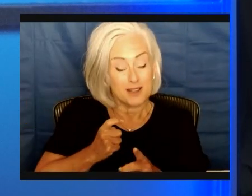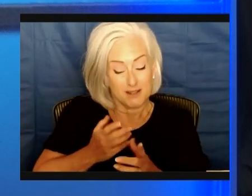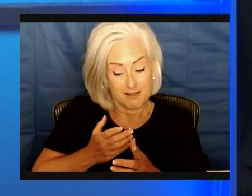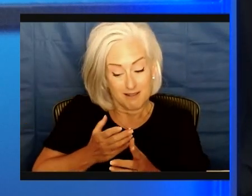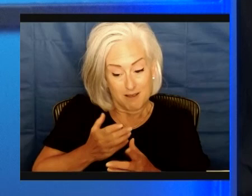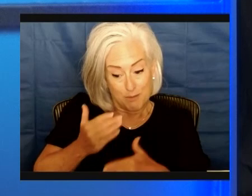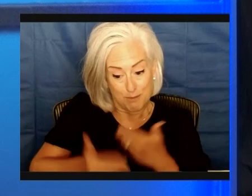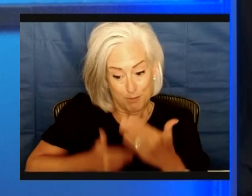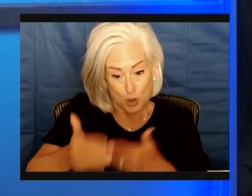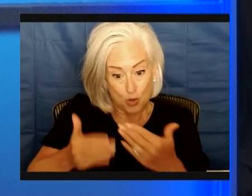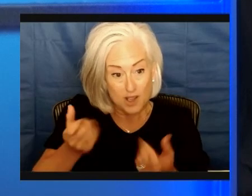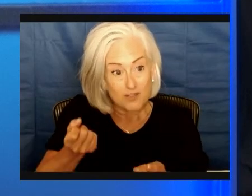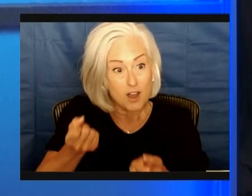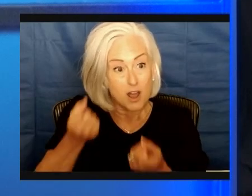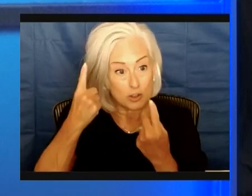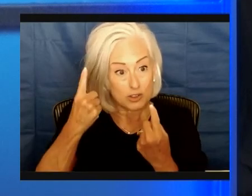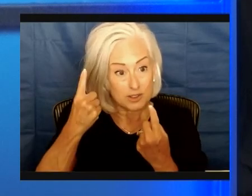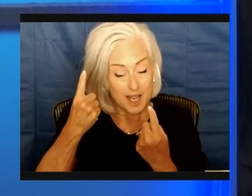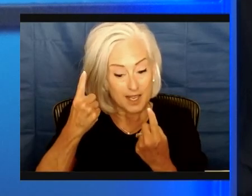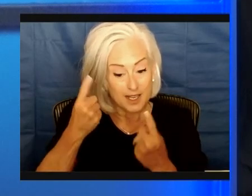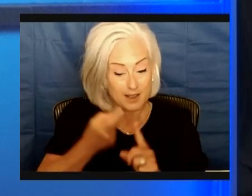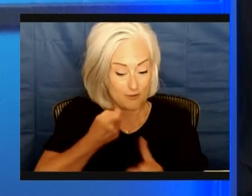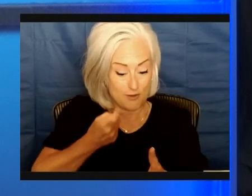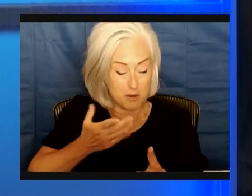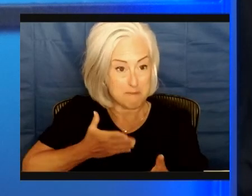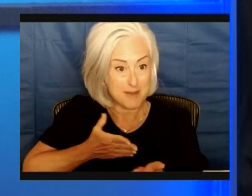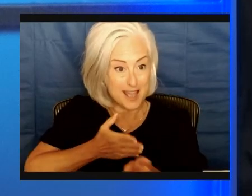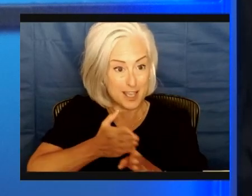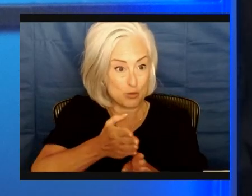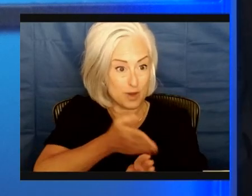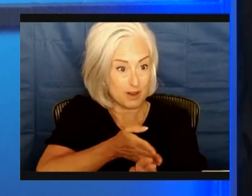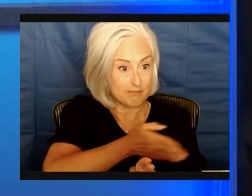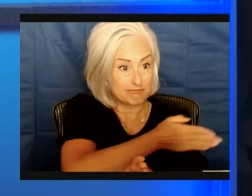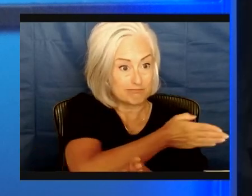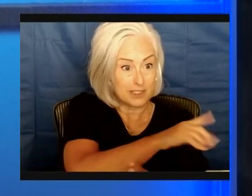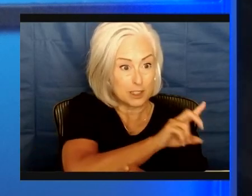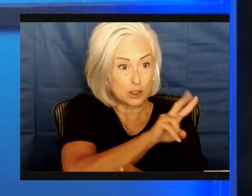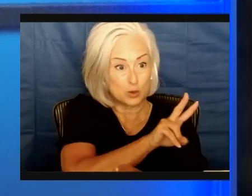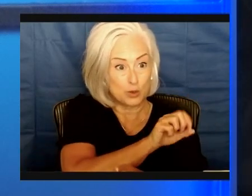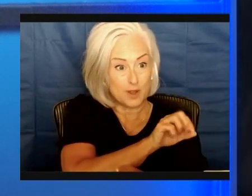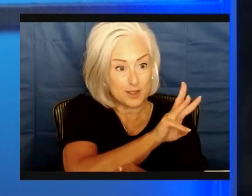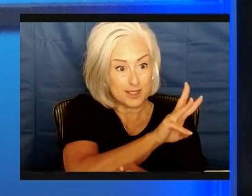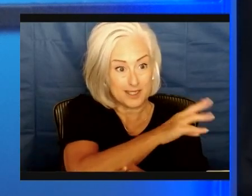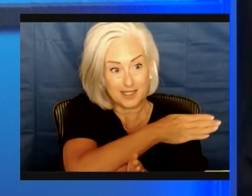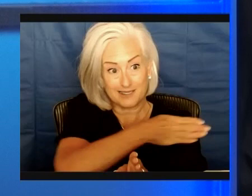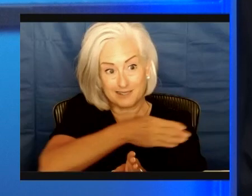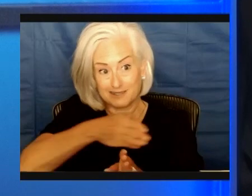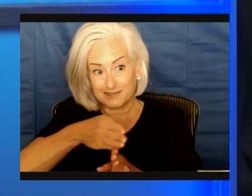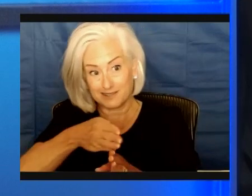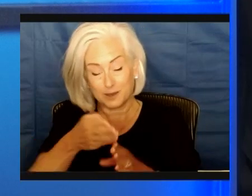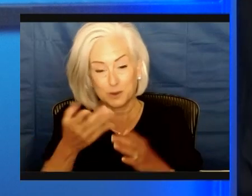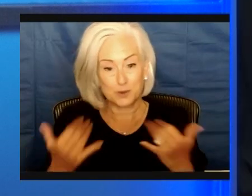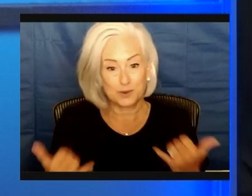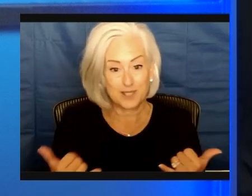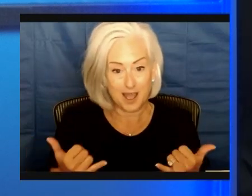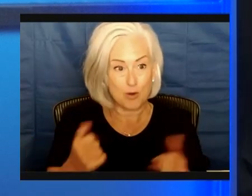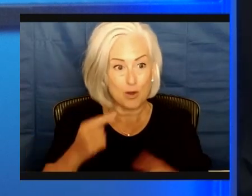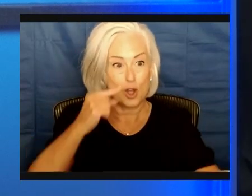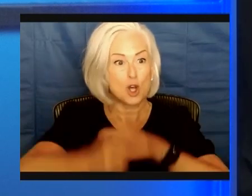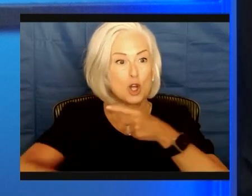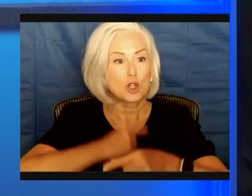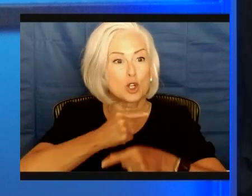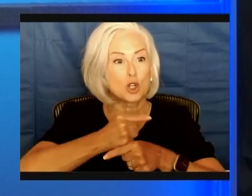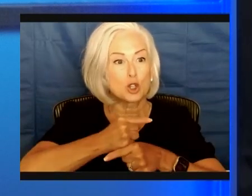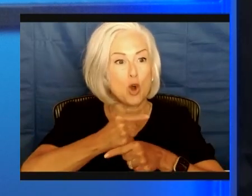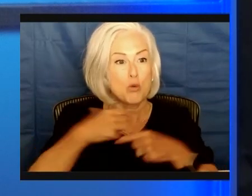the course of my career from 2006 to present, working in global health, trying to figure out how to improve healthcare